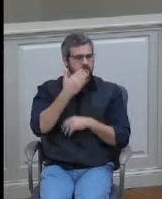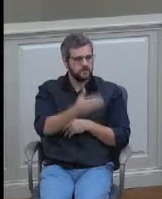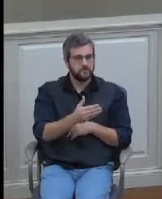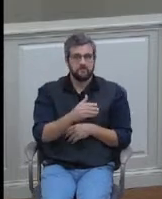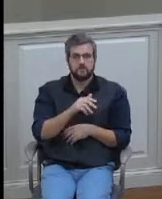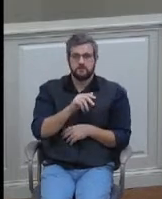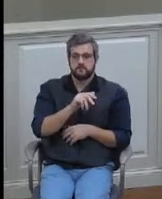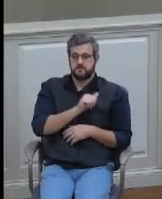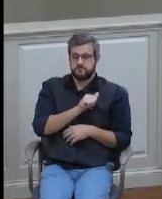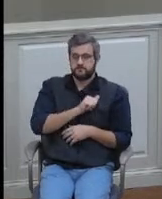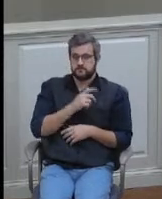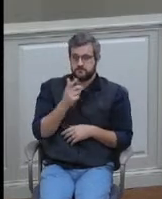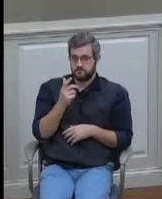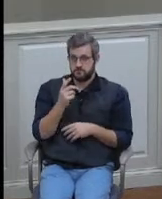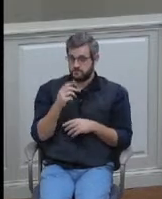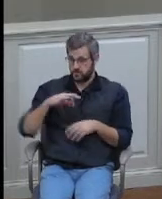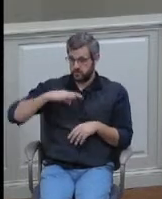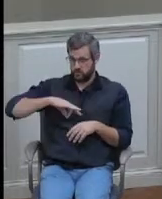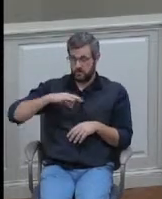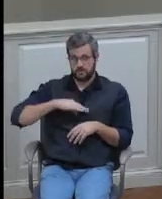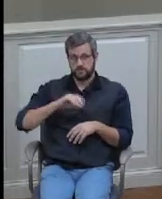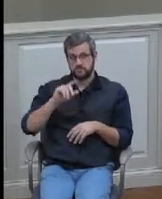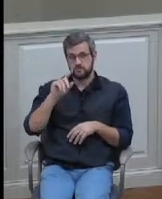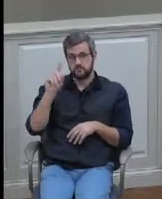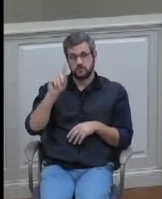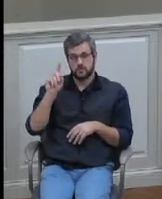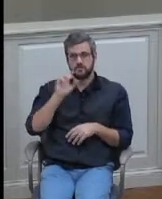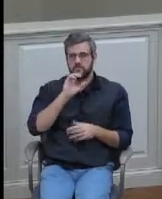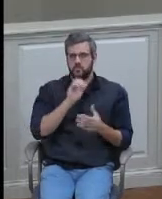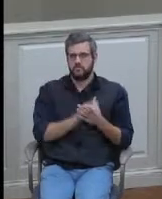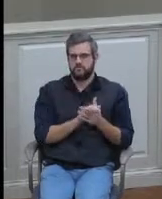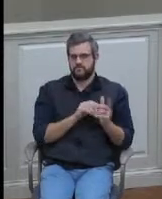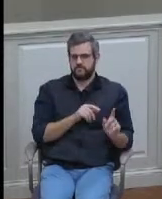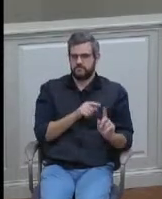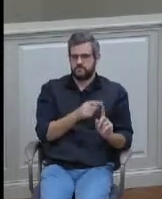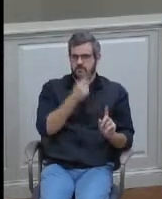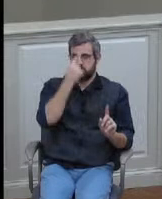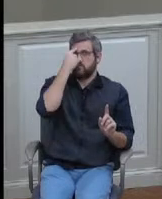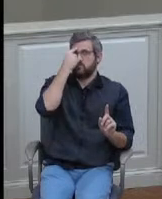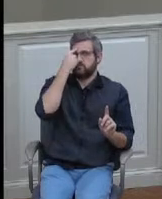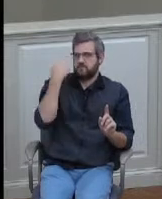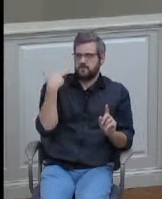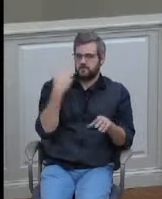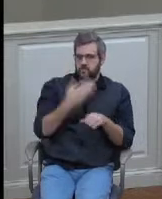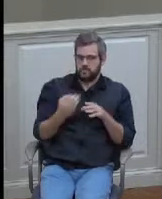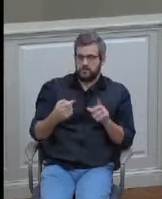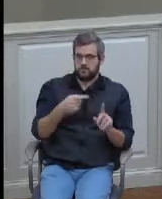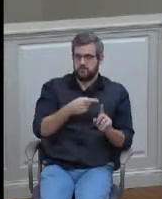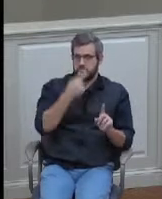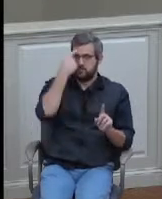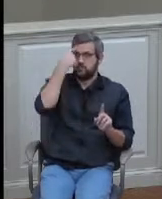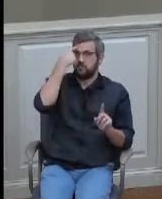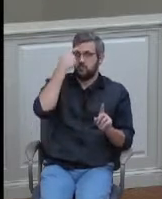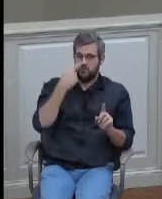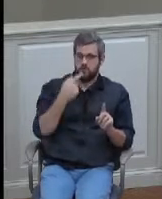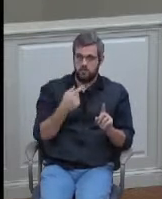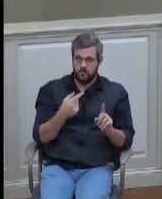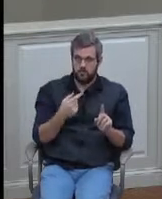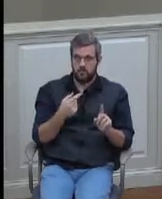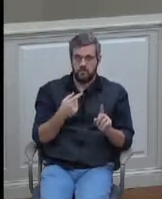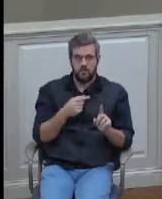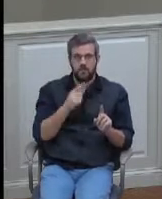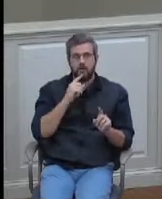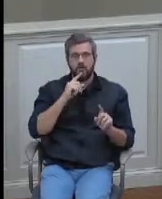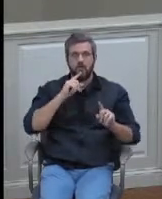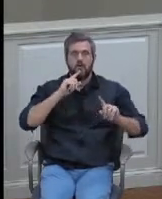let's give credit to where it's due. It's due to my wife. My wife thought of that over the weekend, and next thing I knew, she'd ordered a